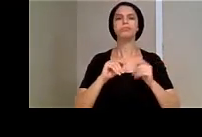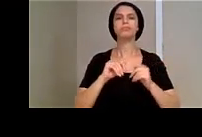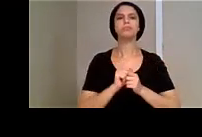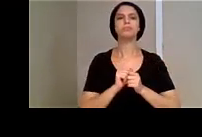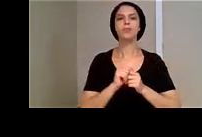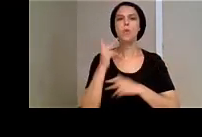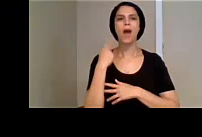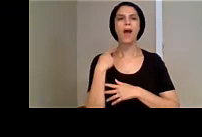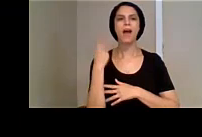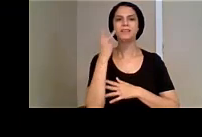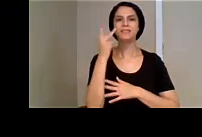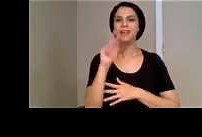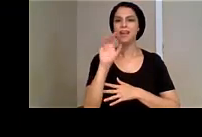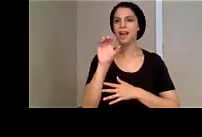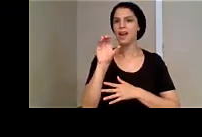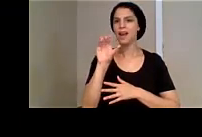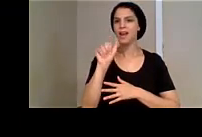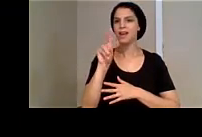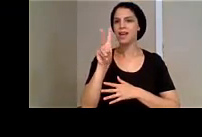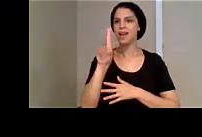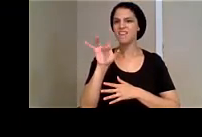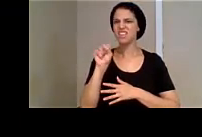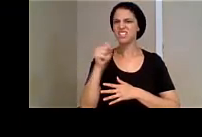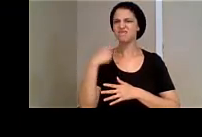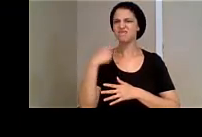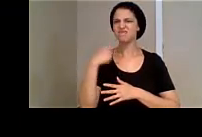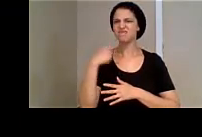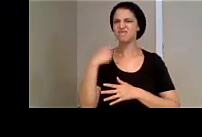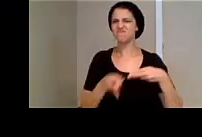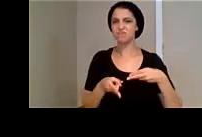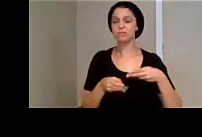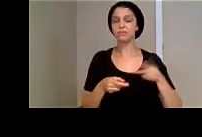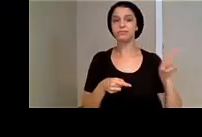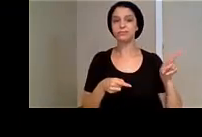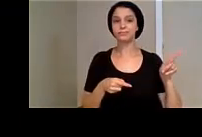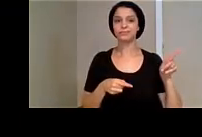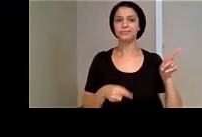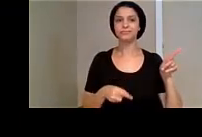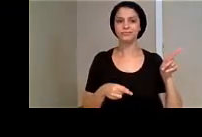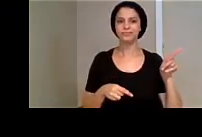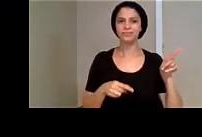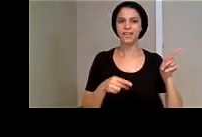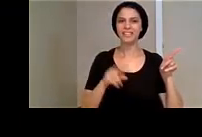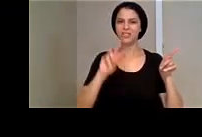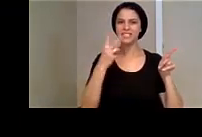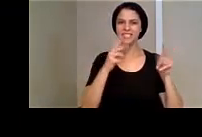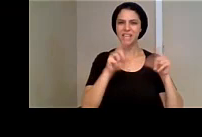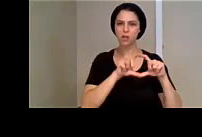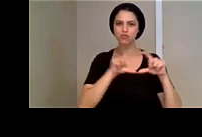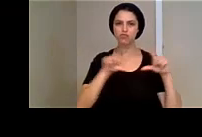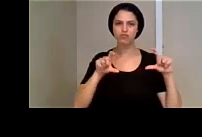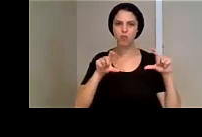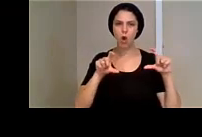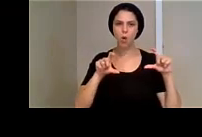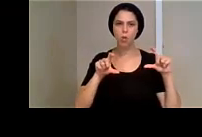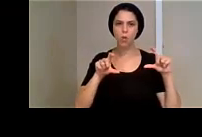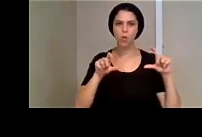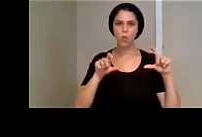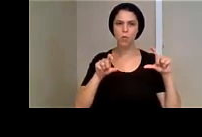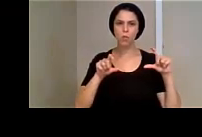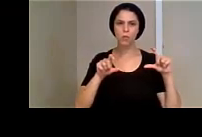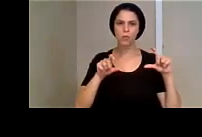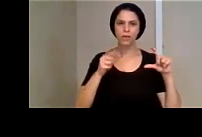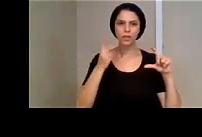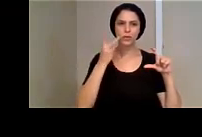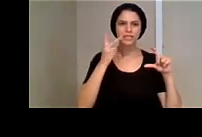I see that Canvas student app that I've installed. It's the one second row on the left, has that